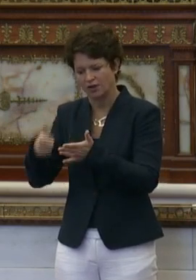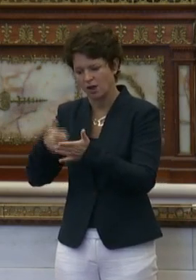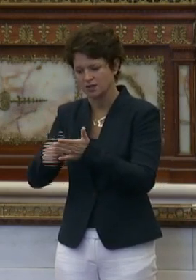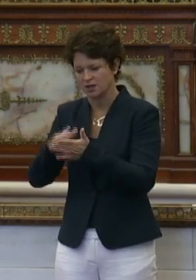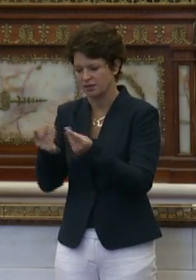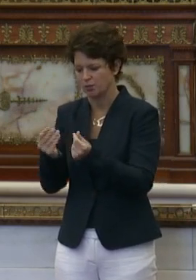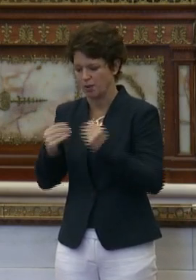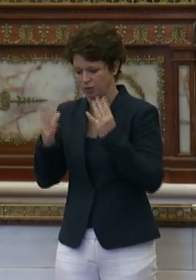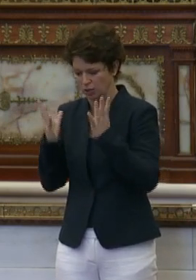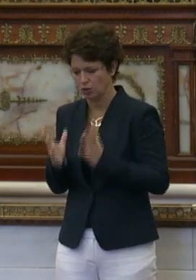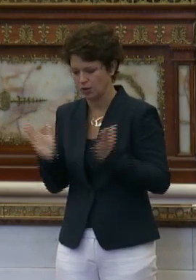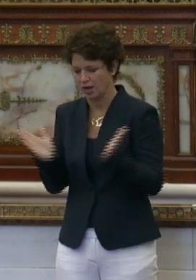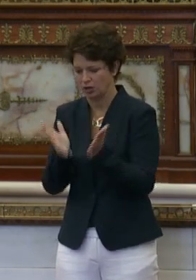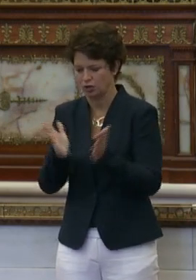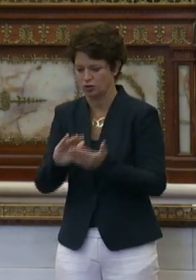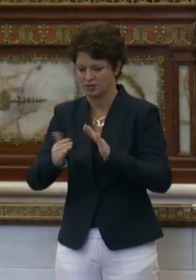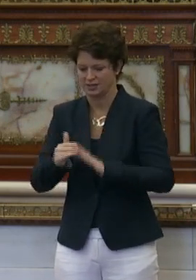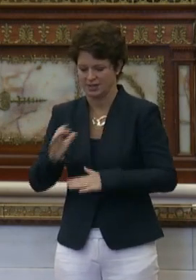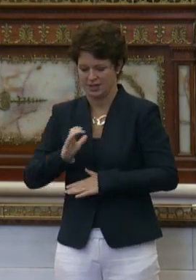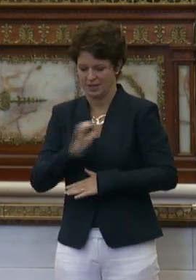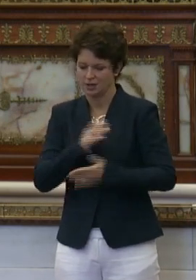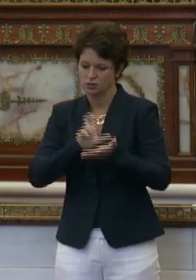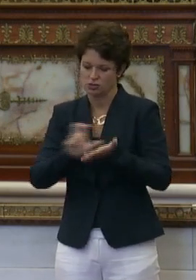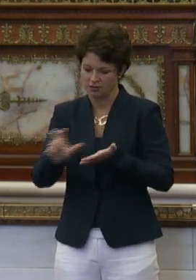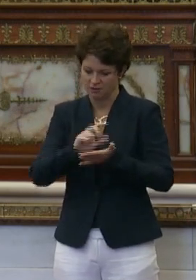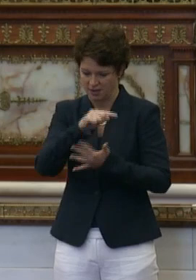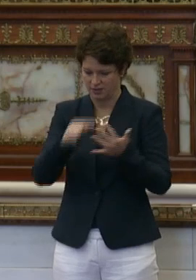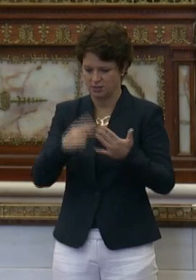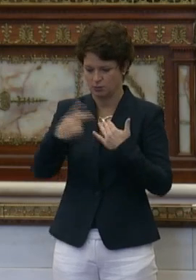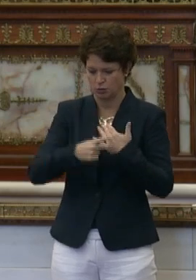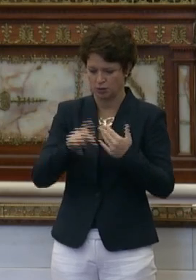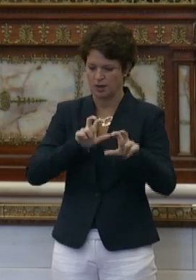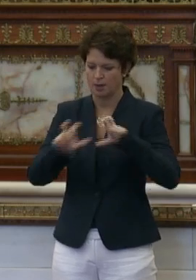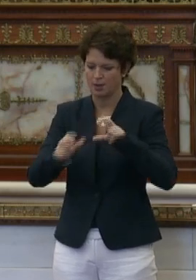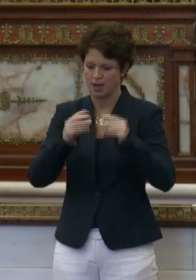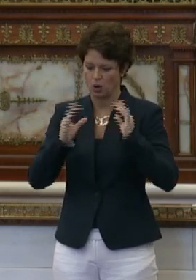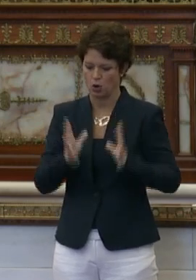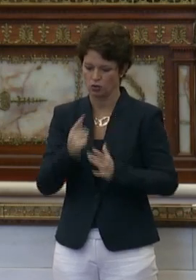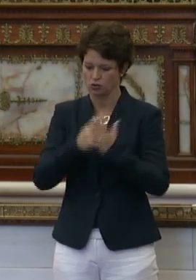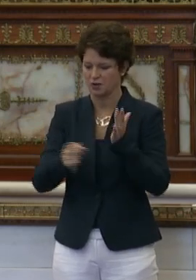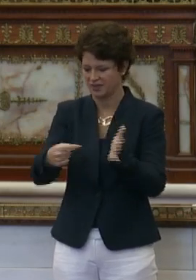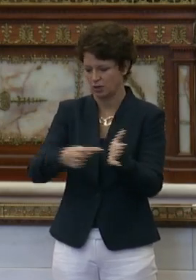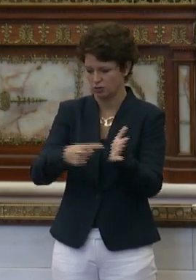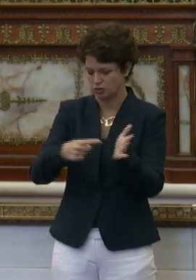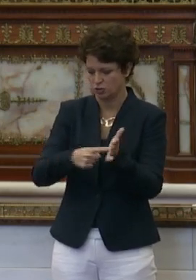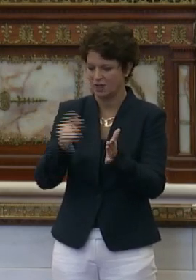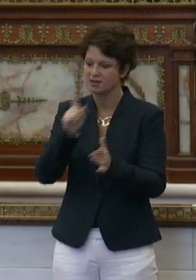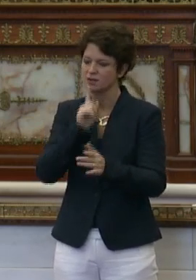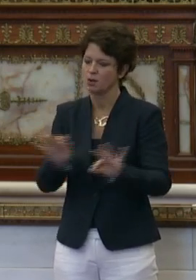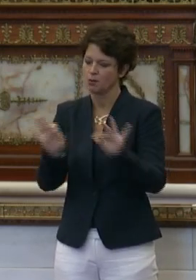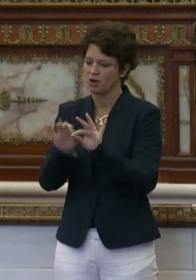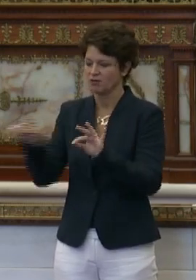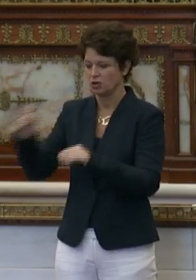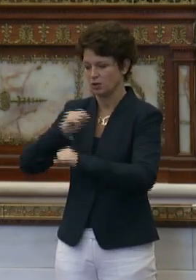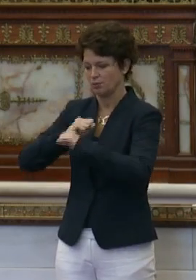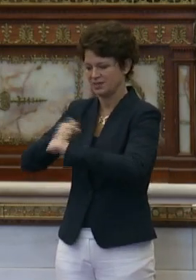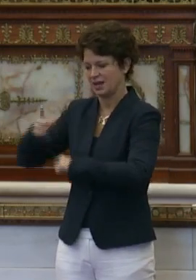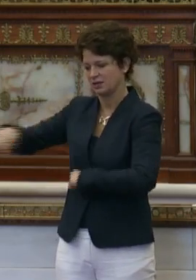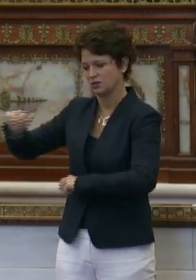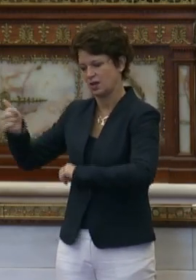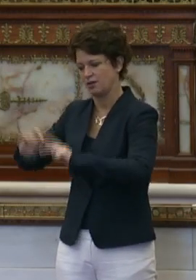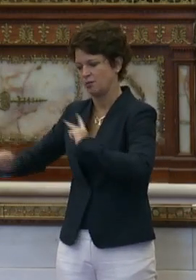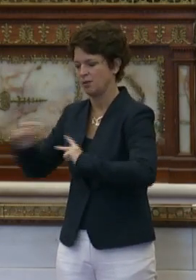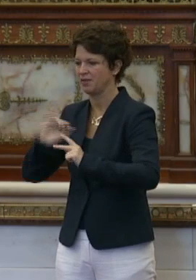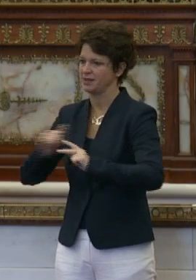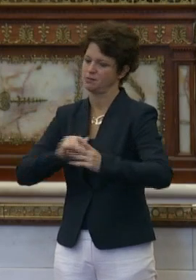owners, and I urge City Council to fund these programs and pay the owners what they rightfully do if it's so important for them to continue. Those are my